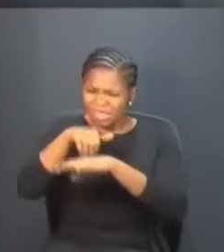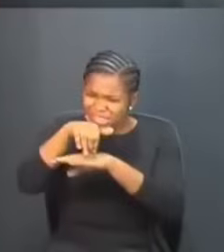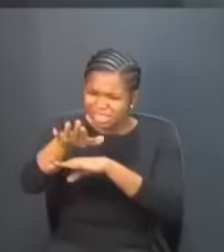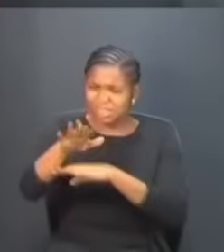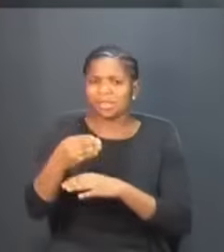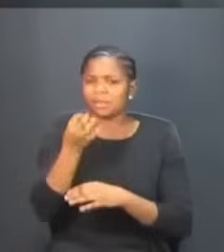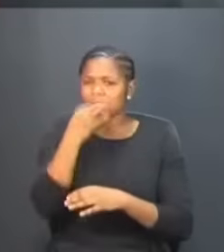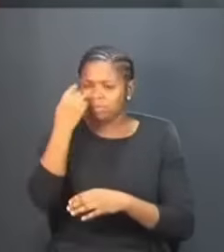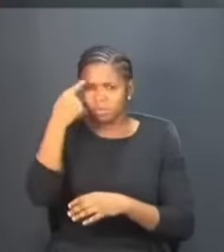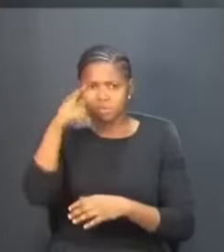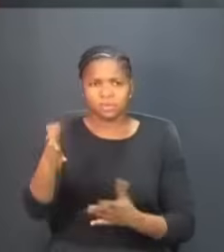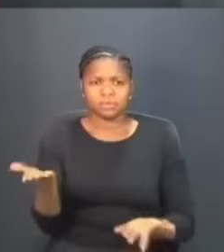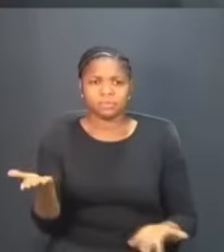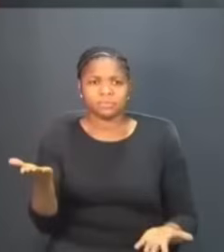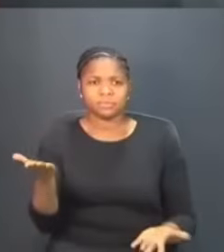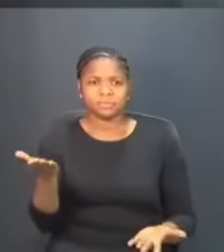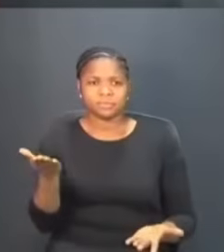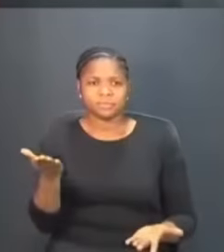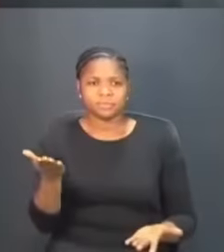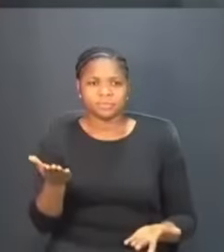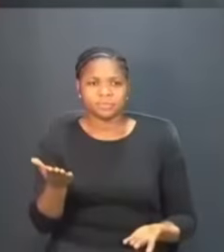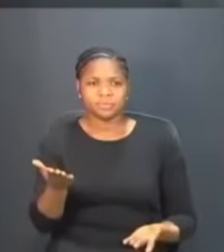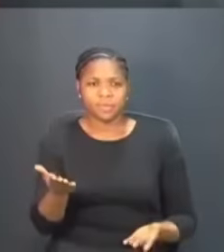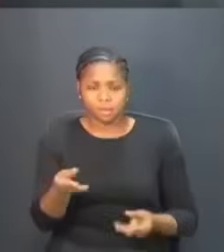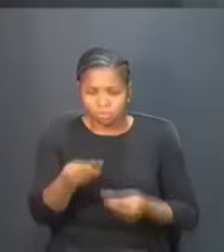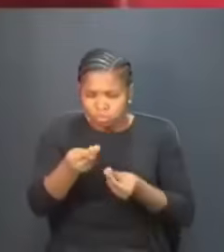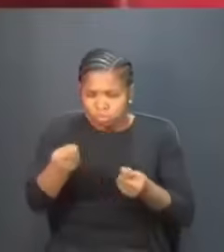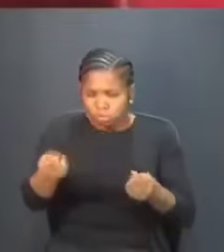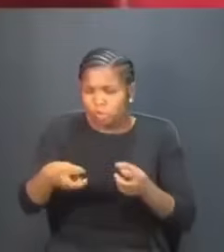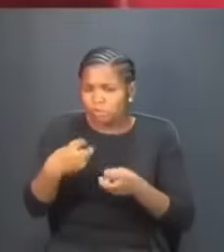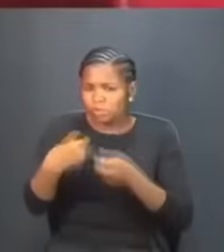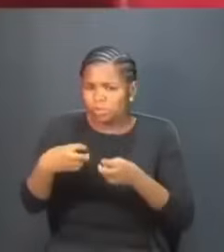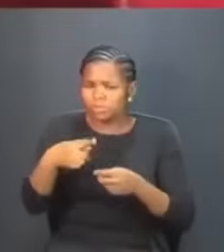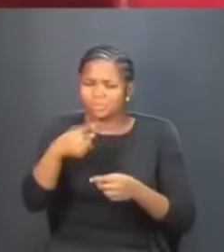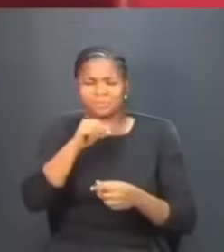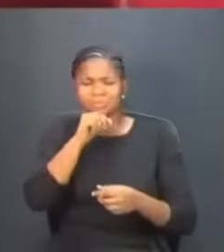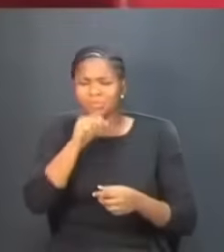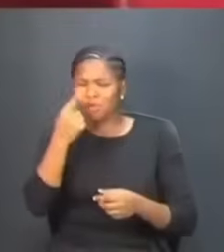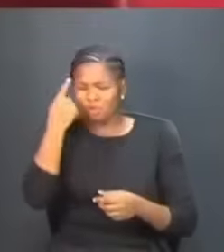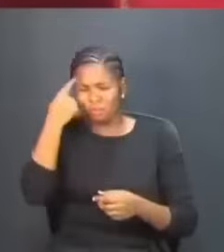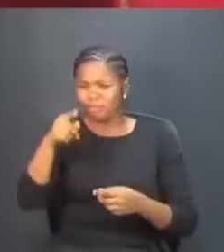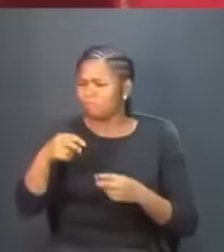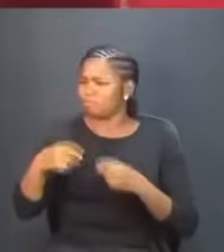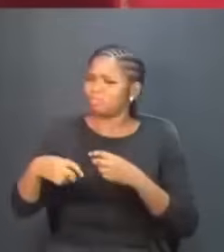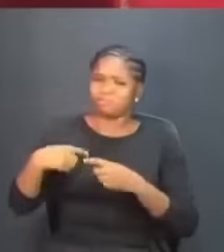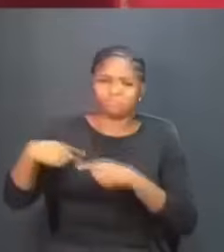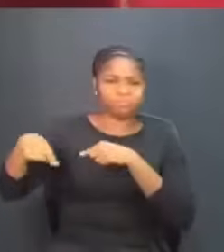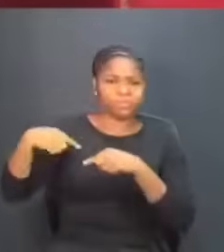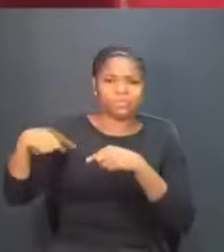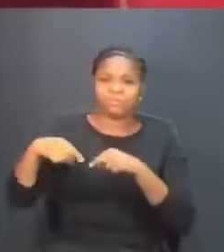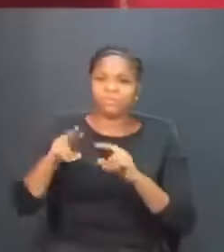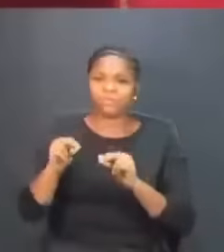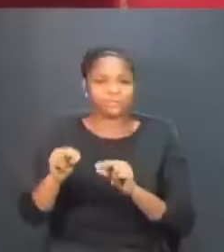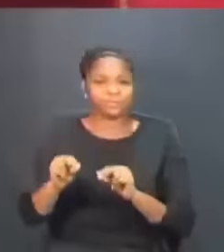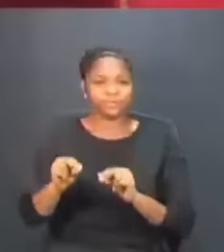immediately. That solves the problem. So we don't have to banter this matter. Honorable.